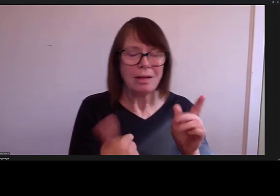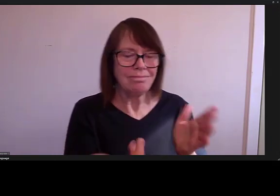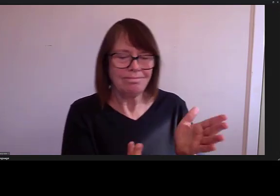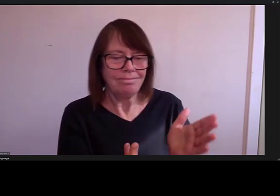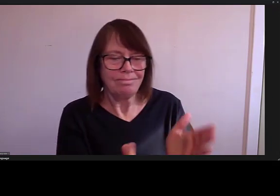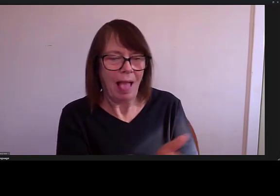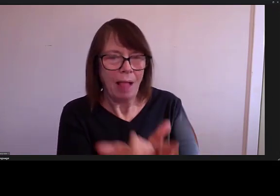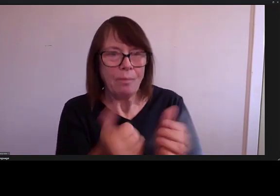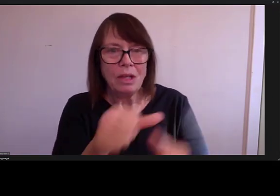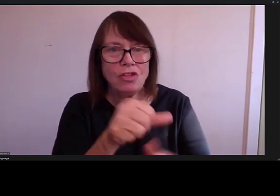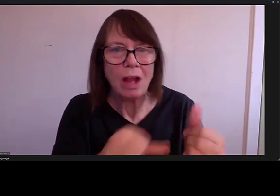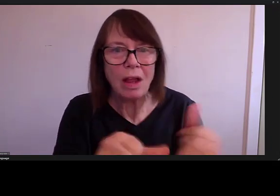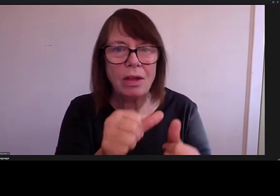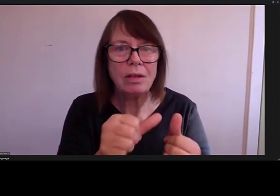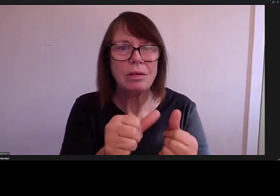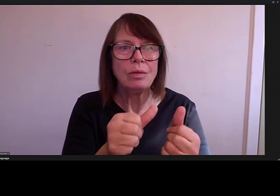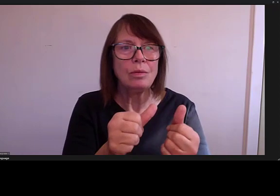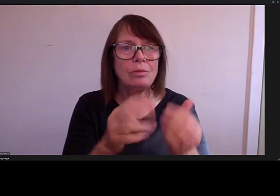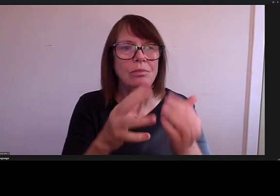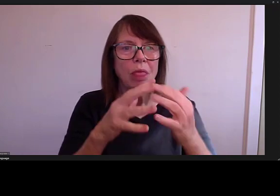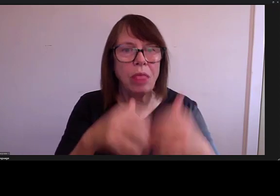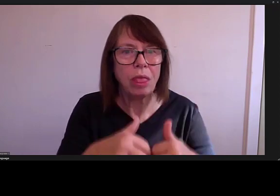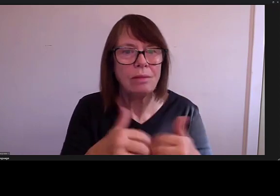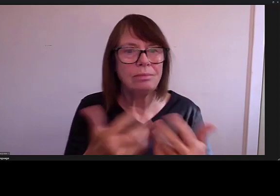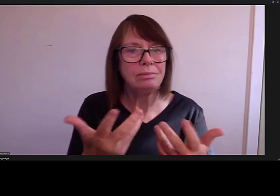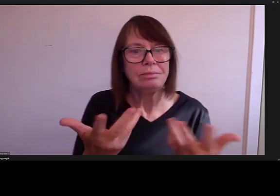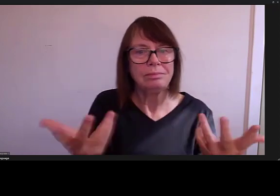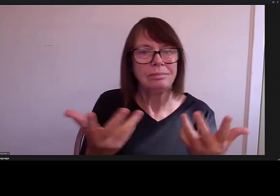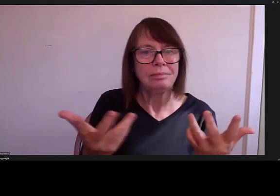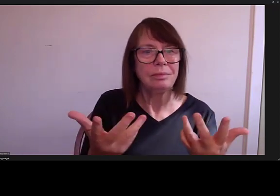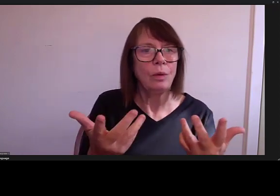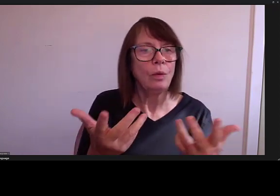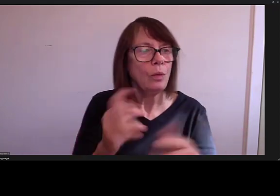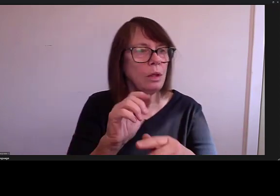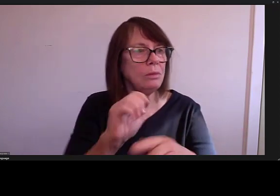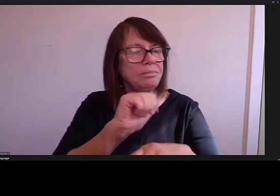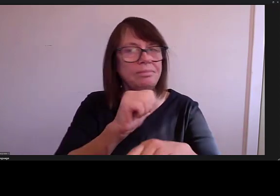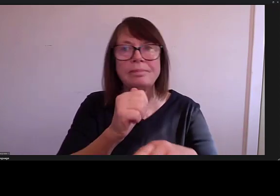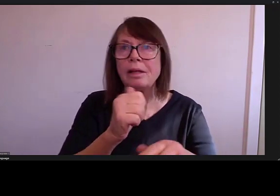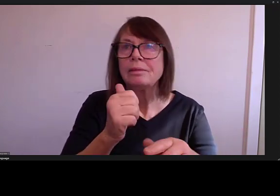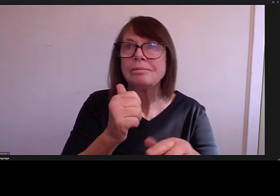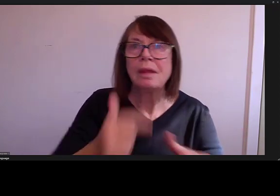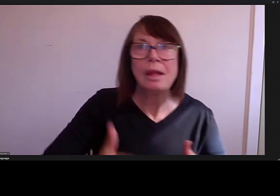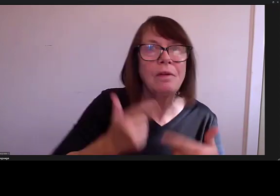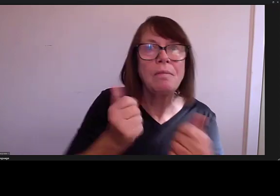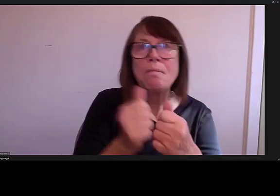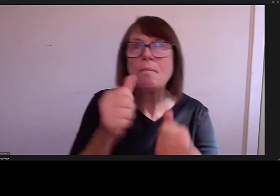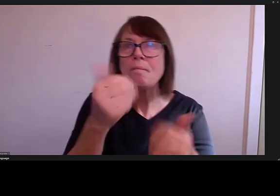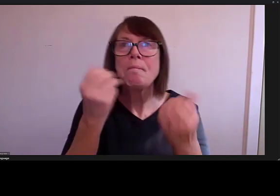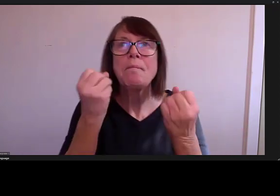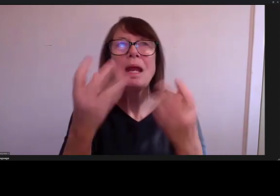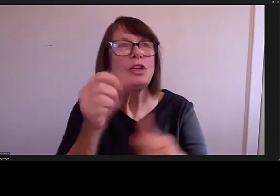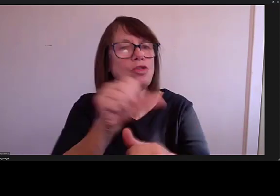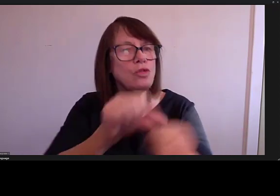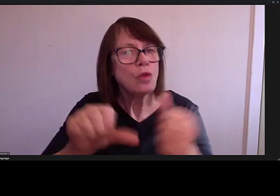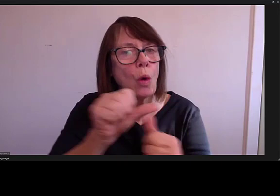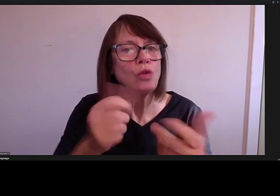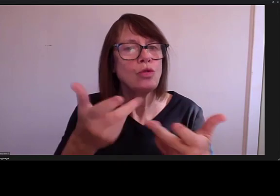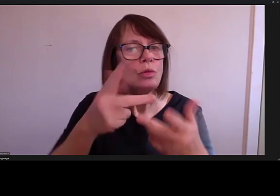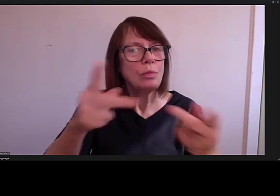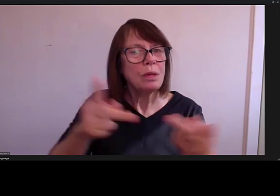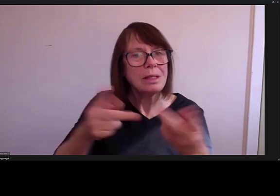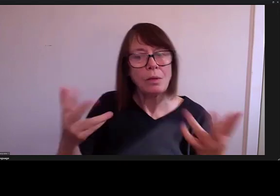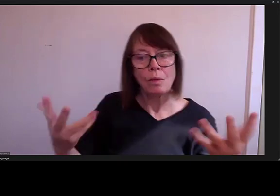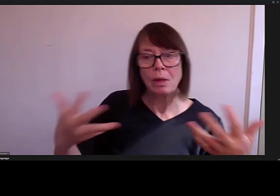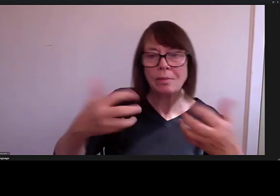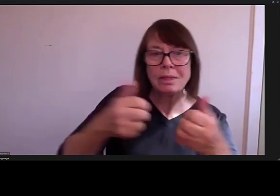we're complex, we simultaneously inhabit many social locations, and when we come together, we as individuals